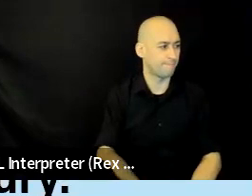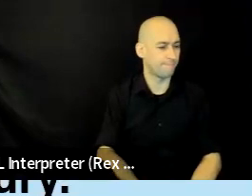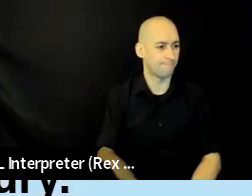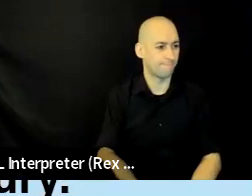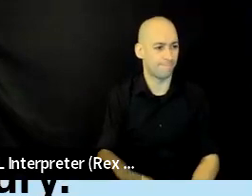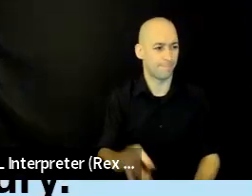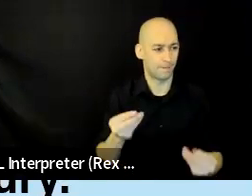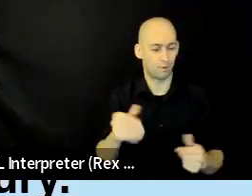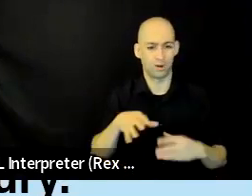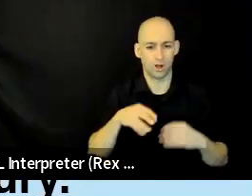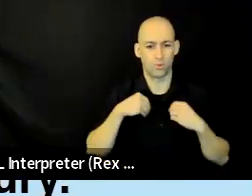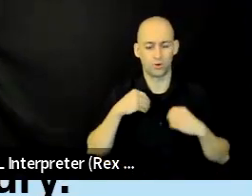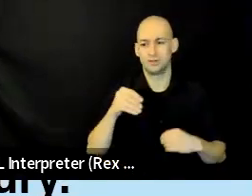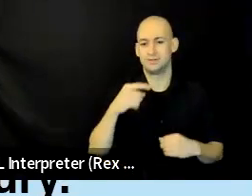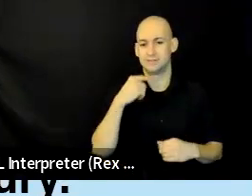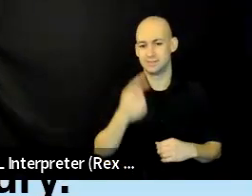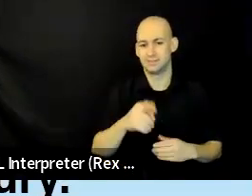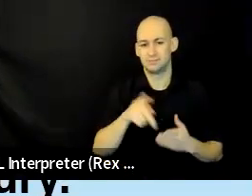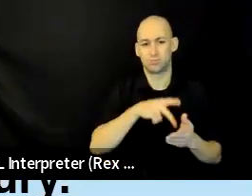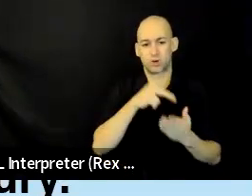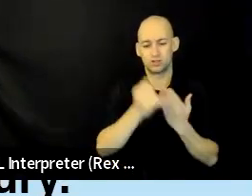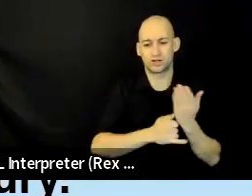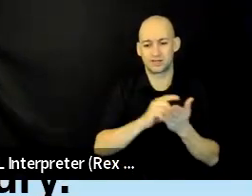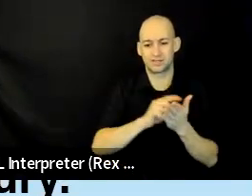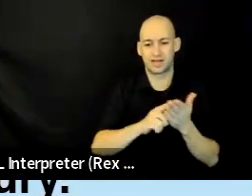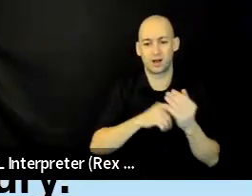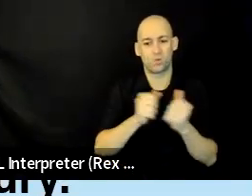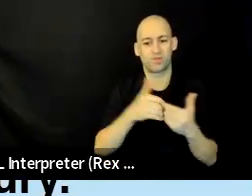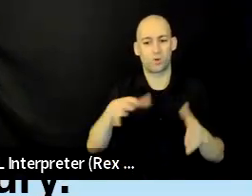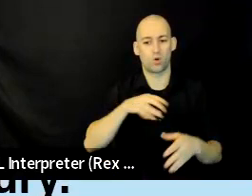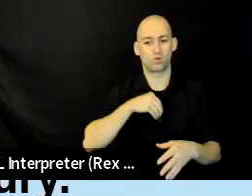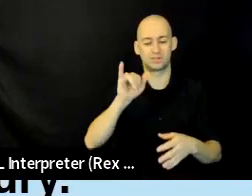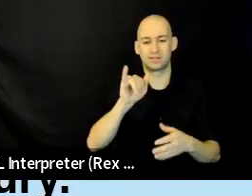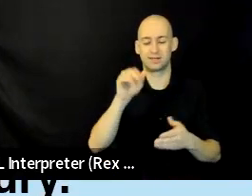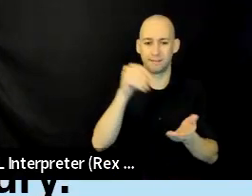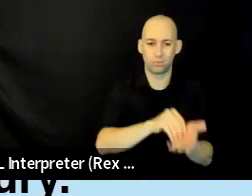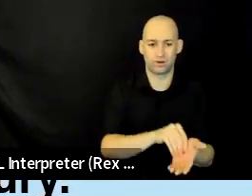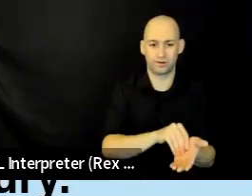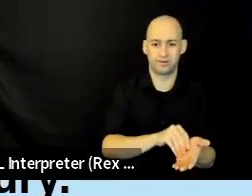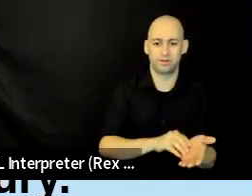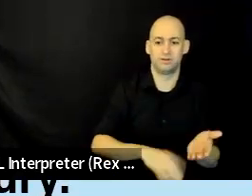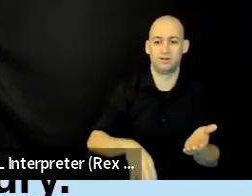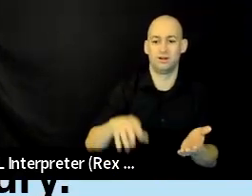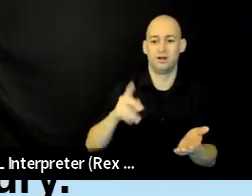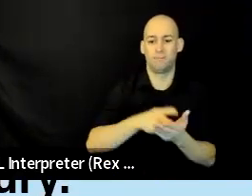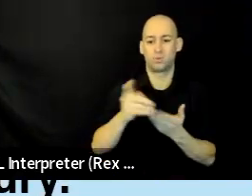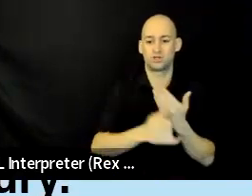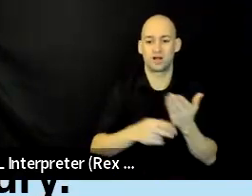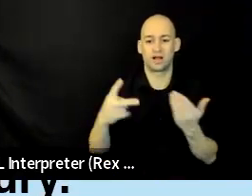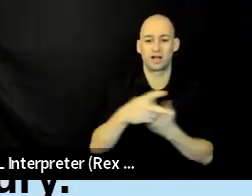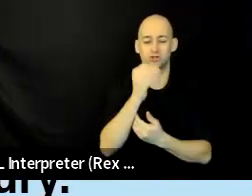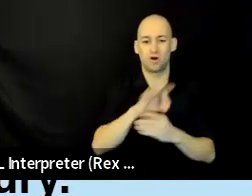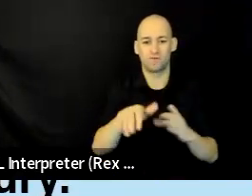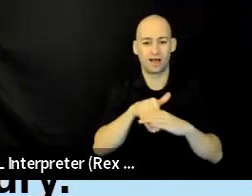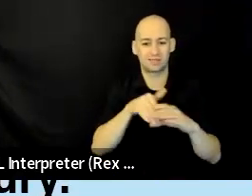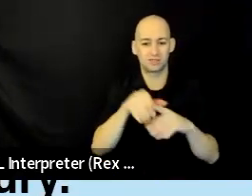Property owner contends project was designed without owner's input. Project cuts off access to the southern part of property.